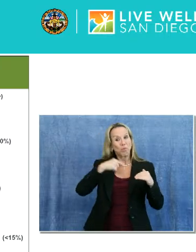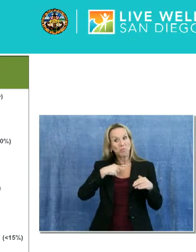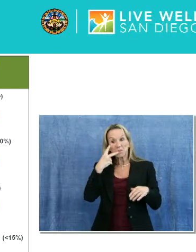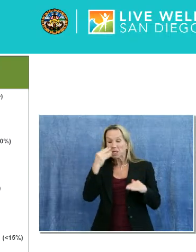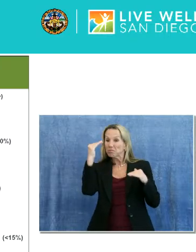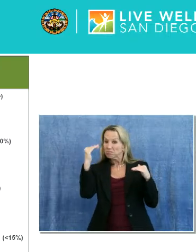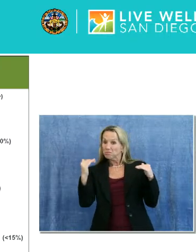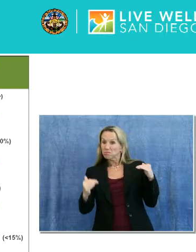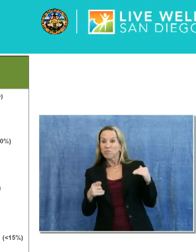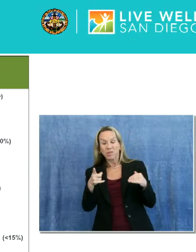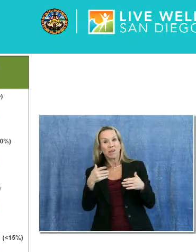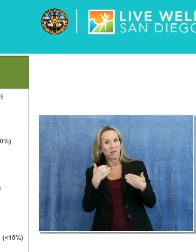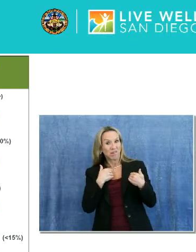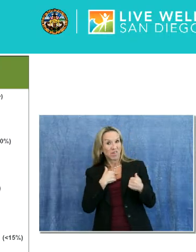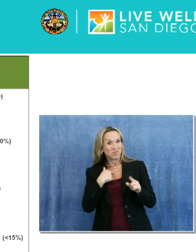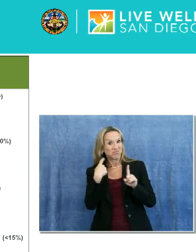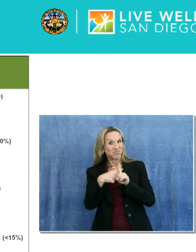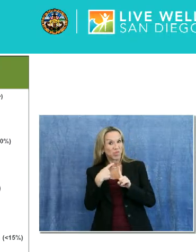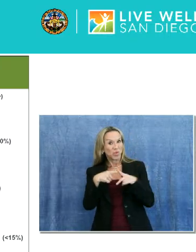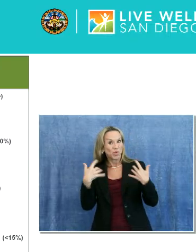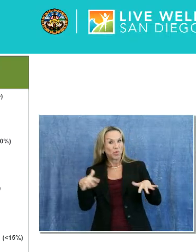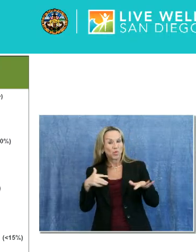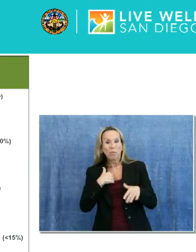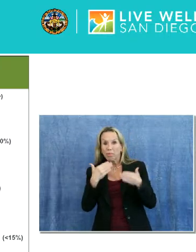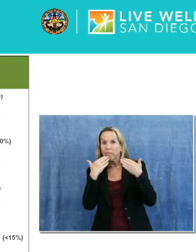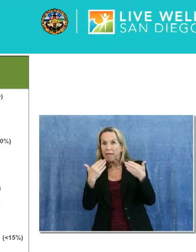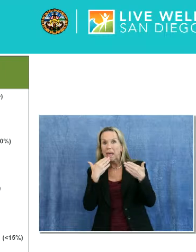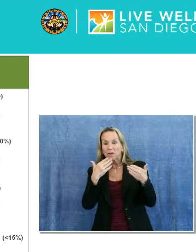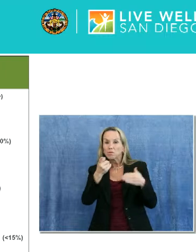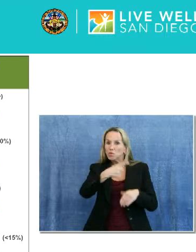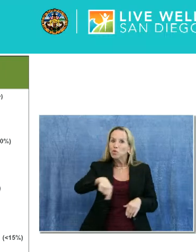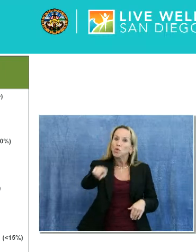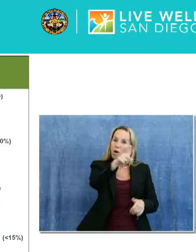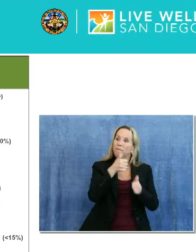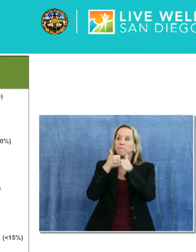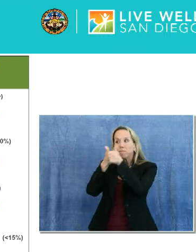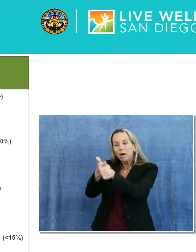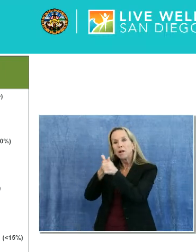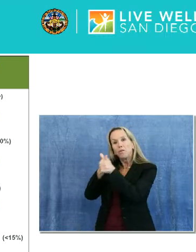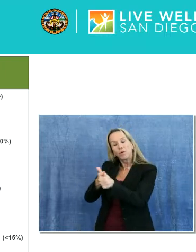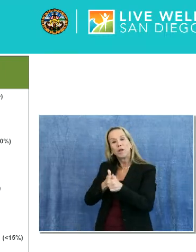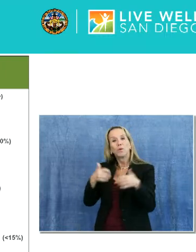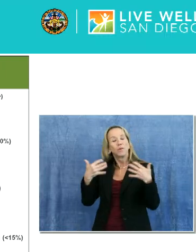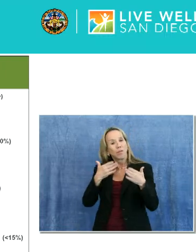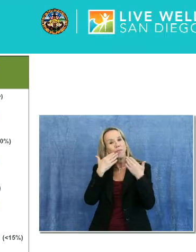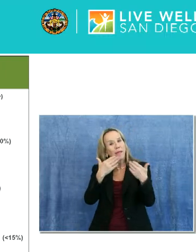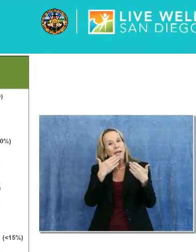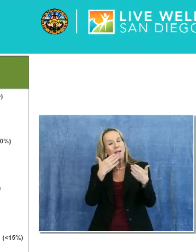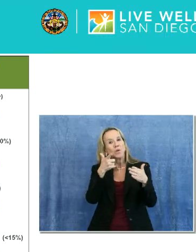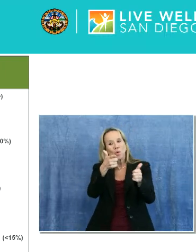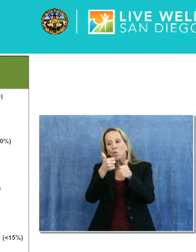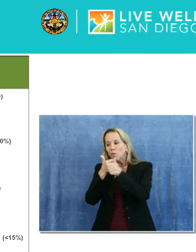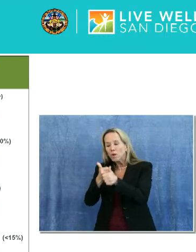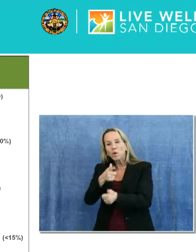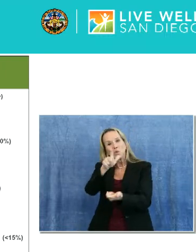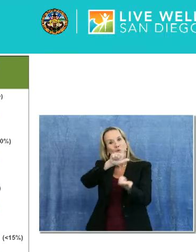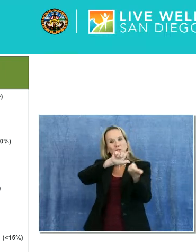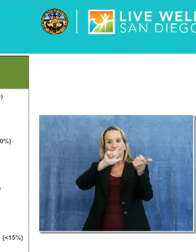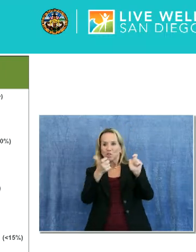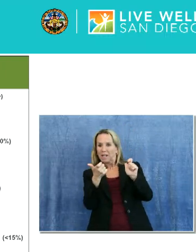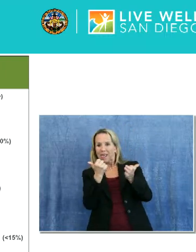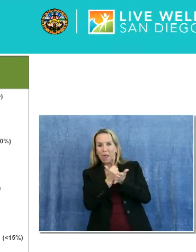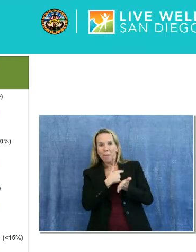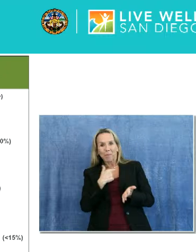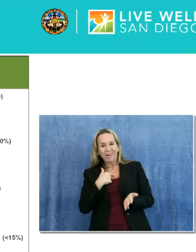are indeed promising, and I am thankful to everyone for doing their part to help change this metric.